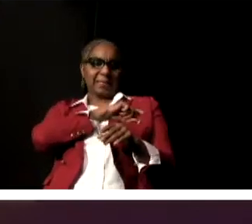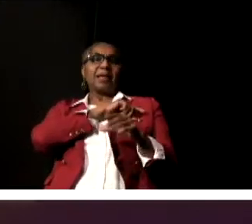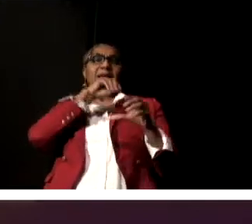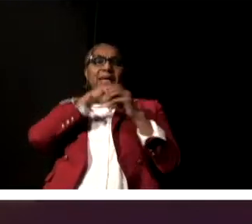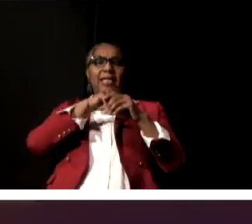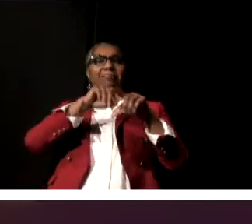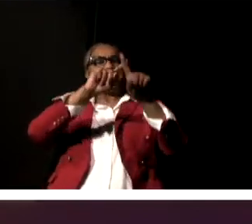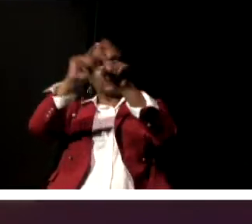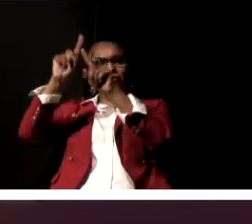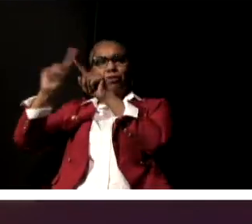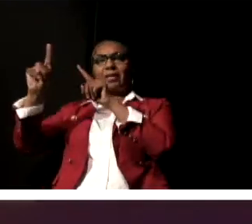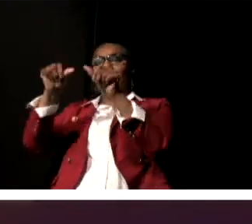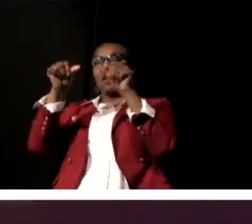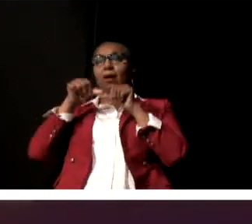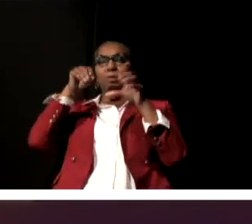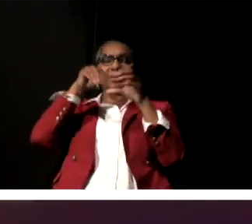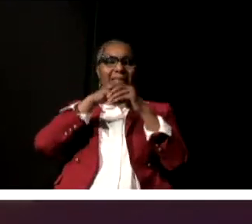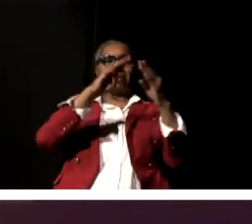city.